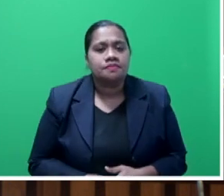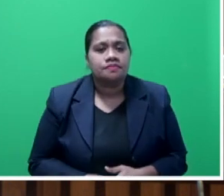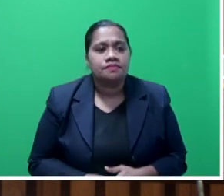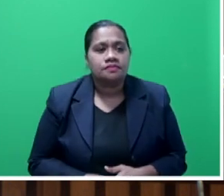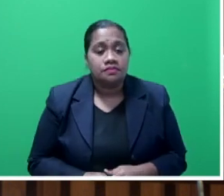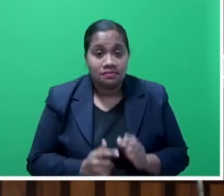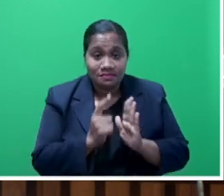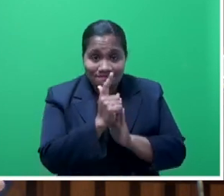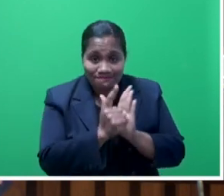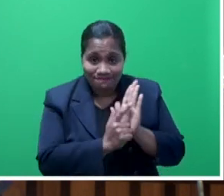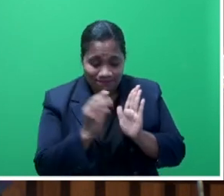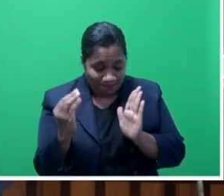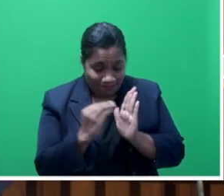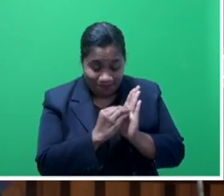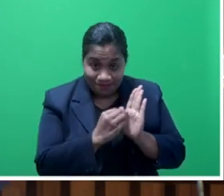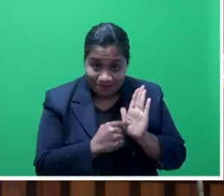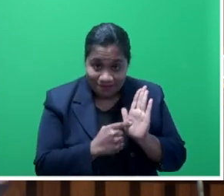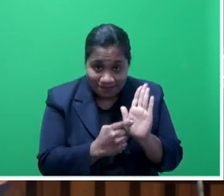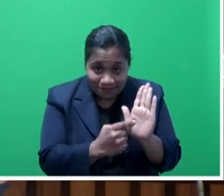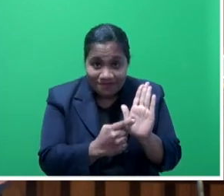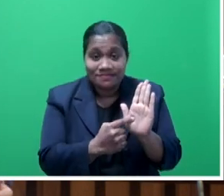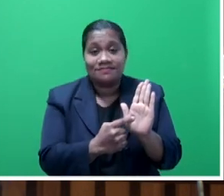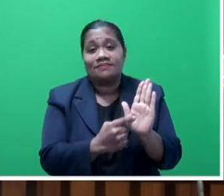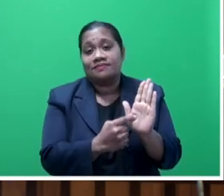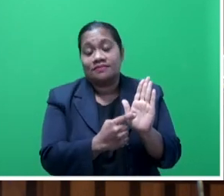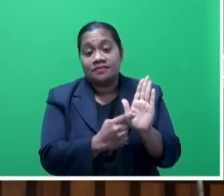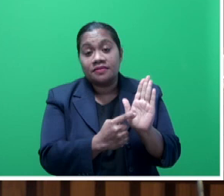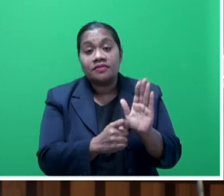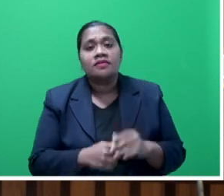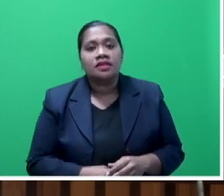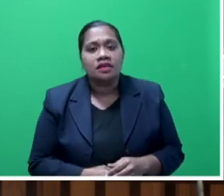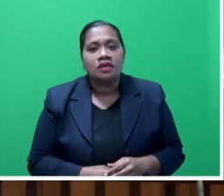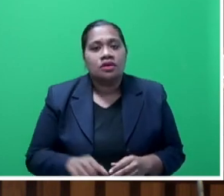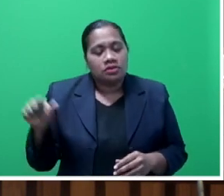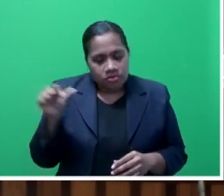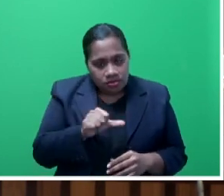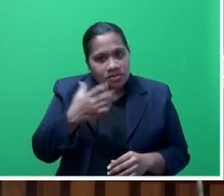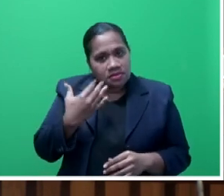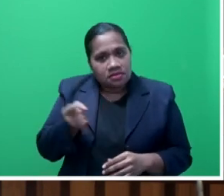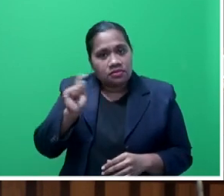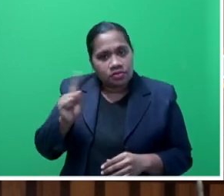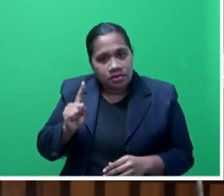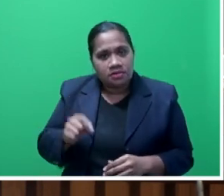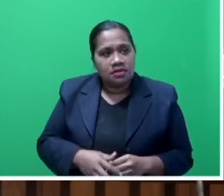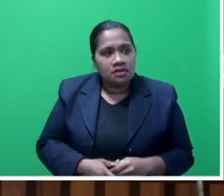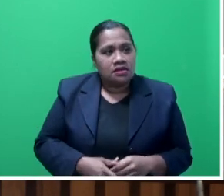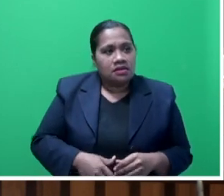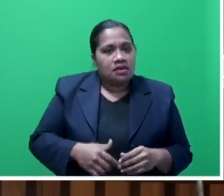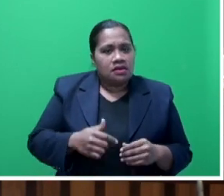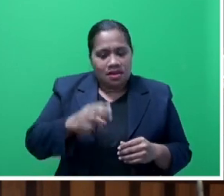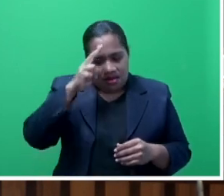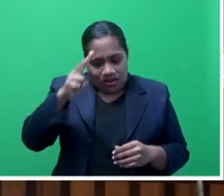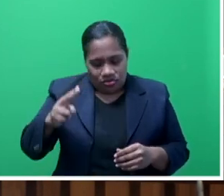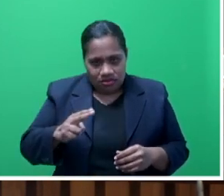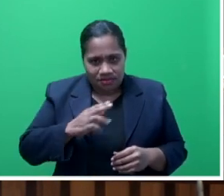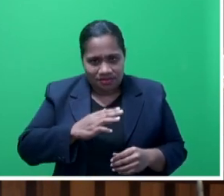put in place, in particular now modern day investment laws are put in place. There has to be a particular level of national interest put into focus.